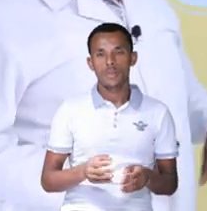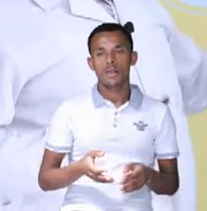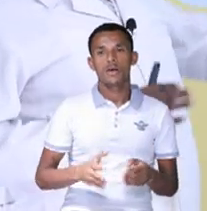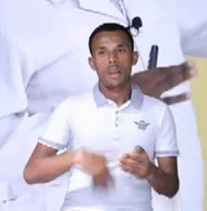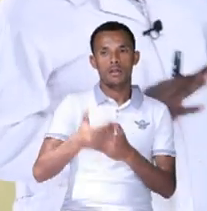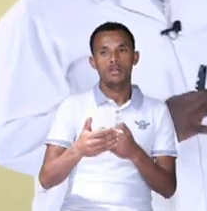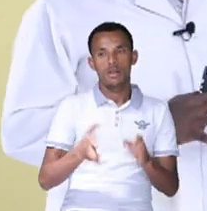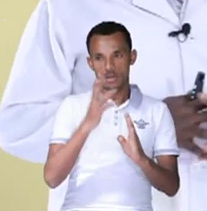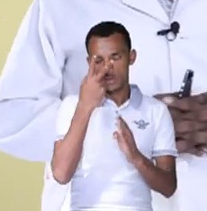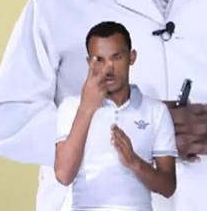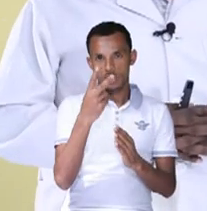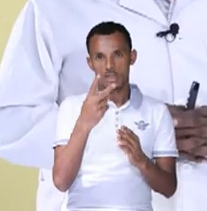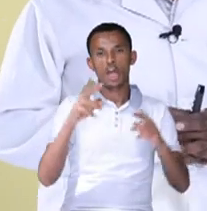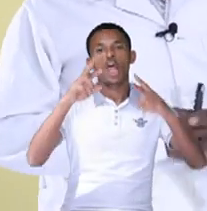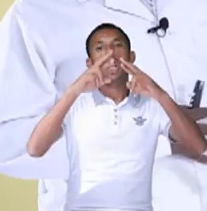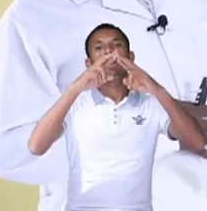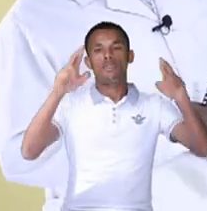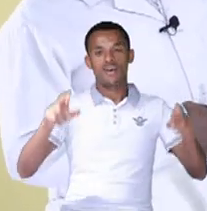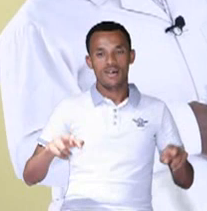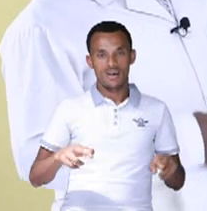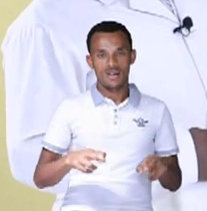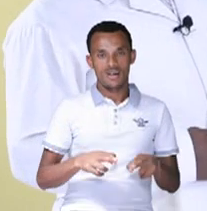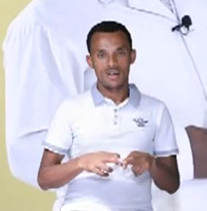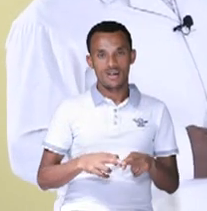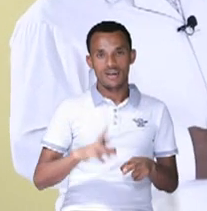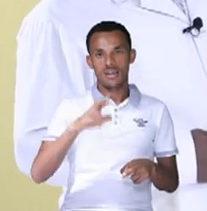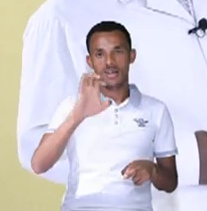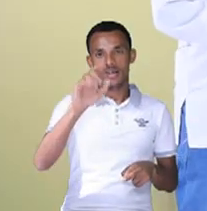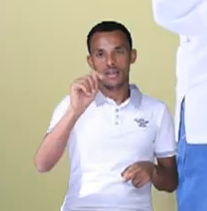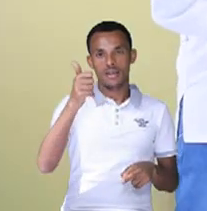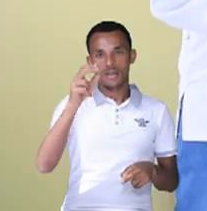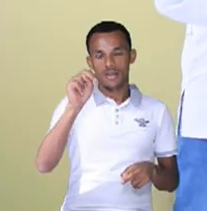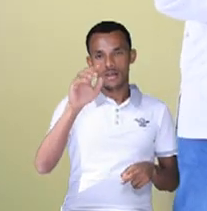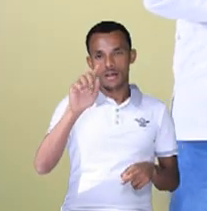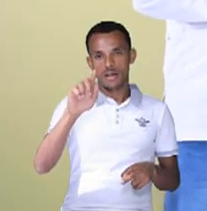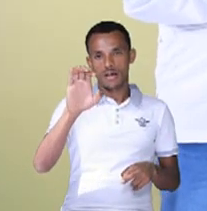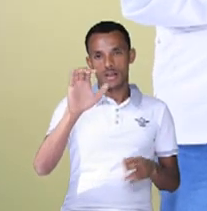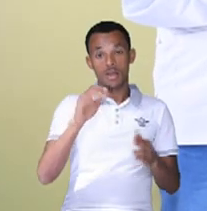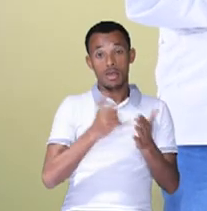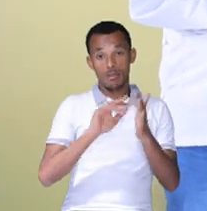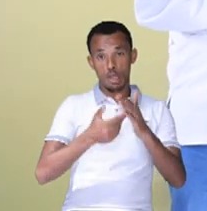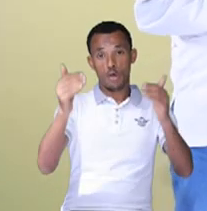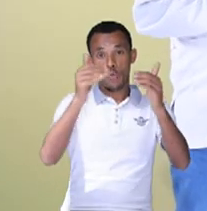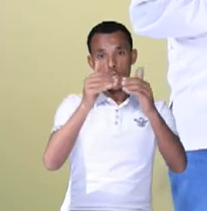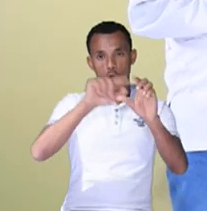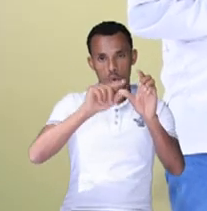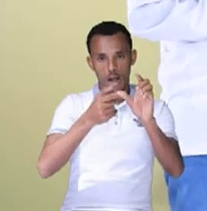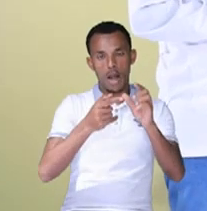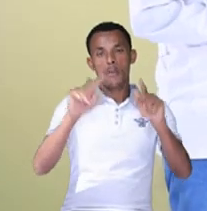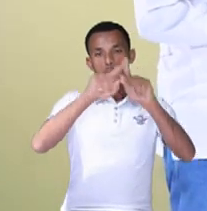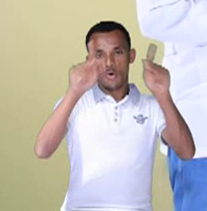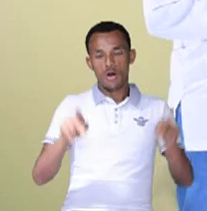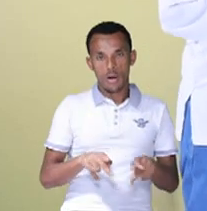Next, let's see rectangle. Another name of rectangle is equiangular parallelogram. If a